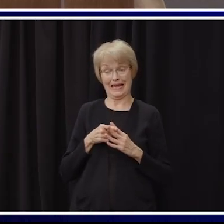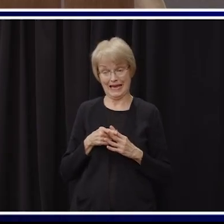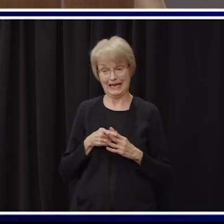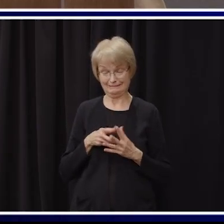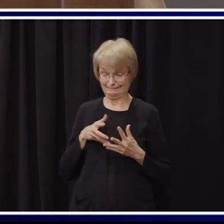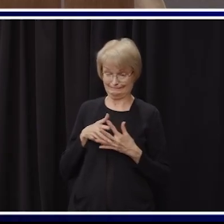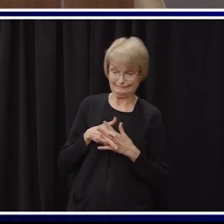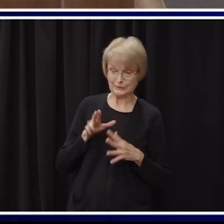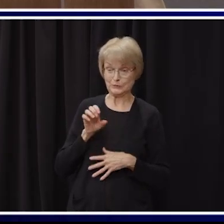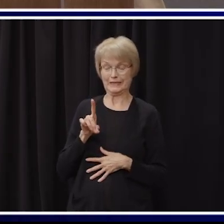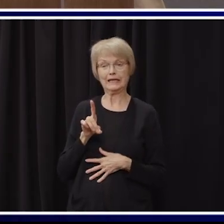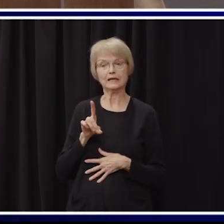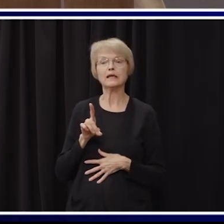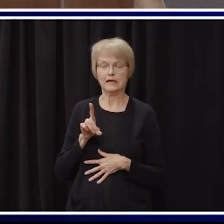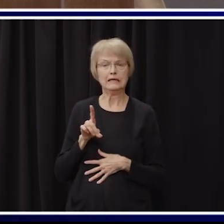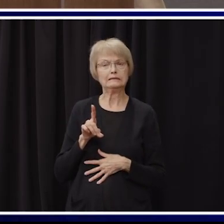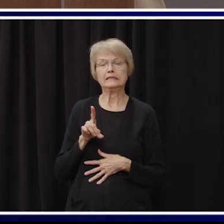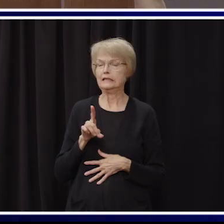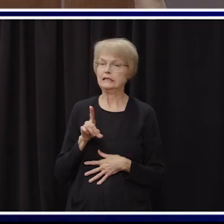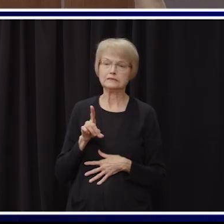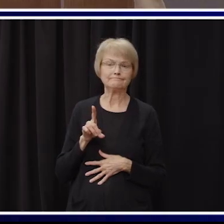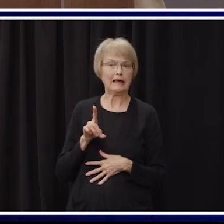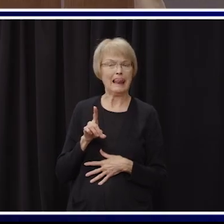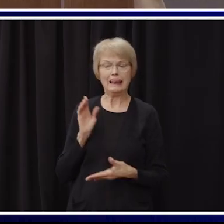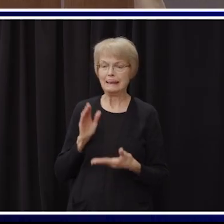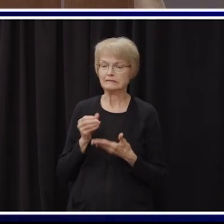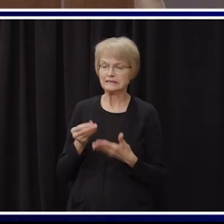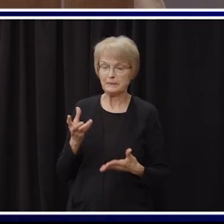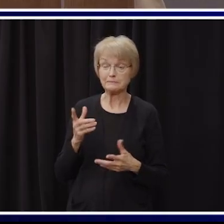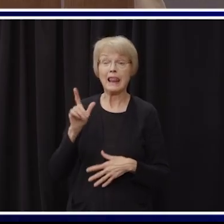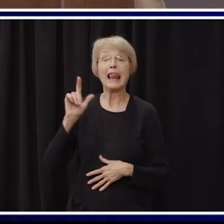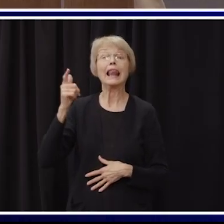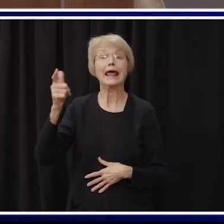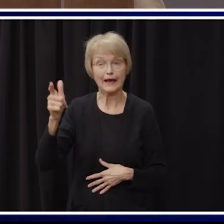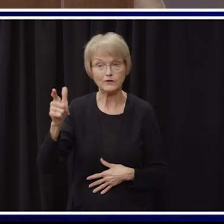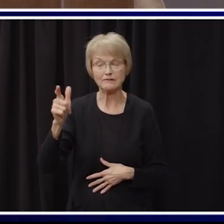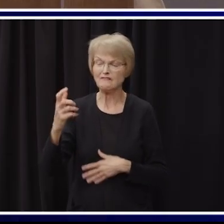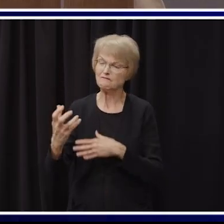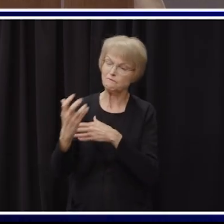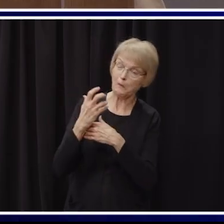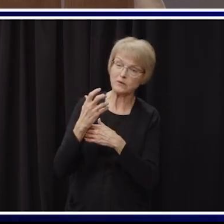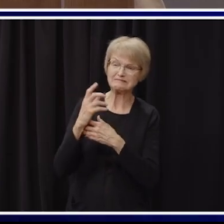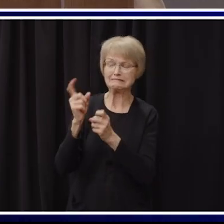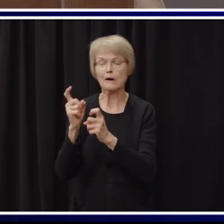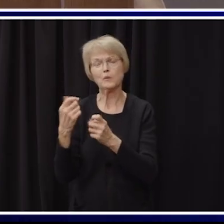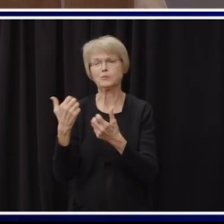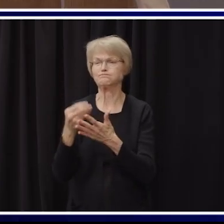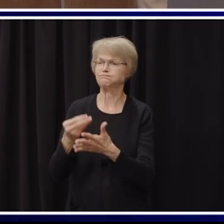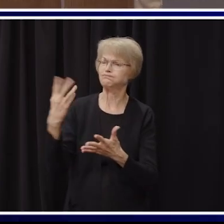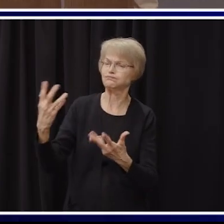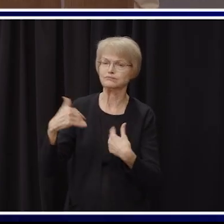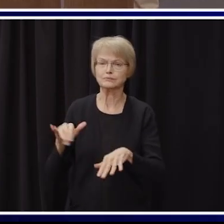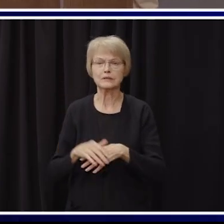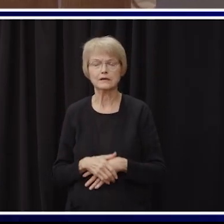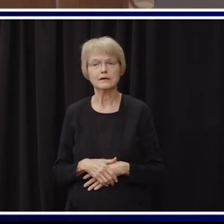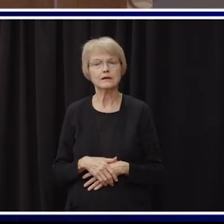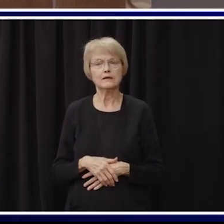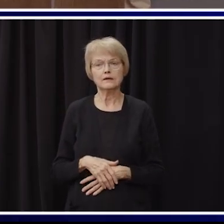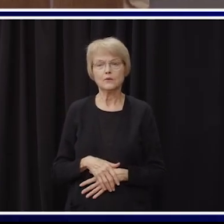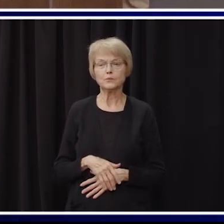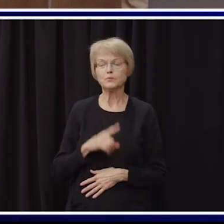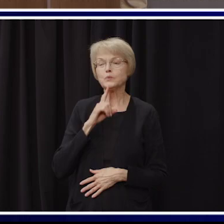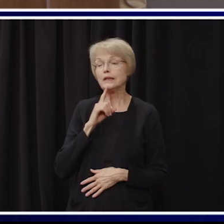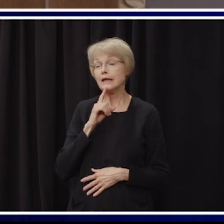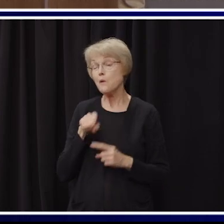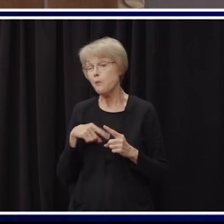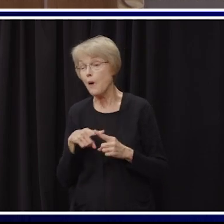this point than to do it later on when you absolutely have to do it. So it's not a matter of when or if something's